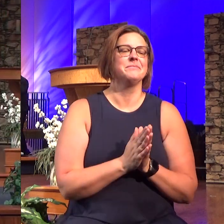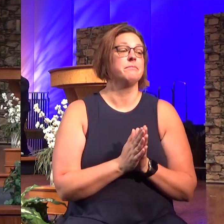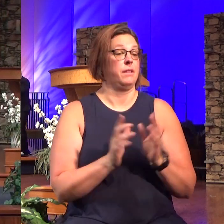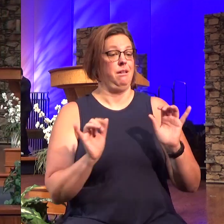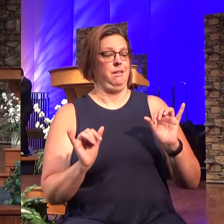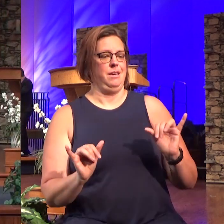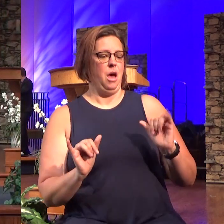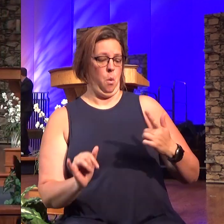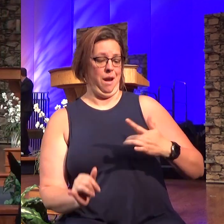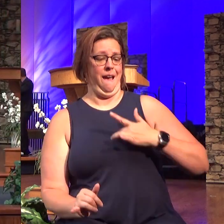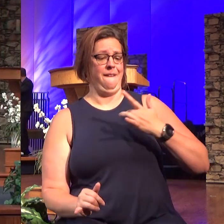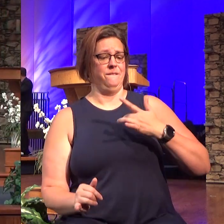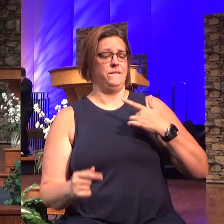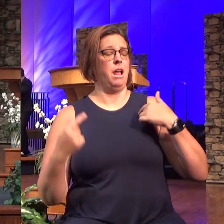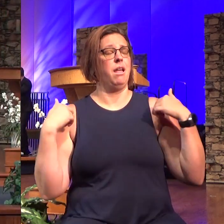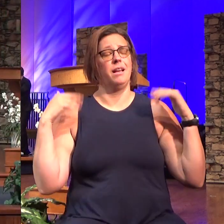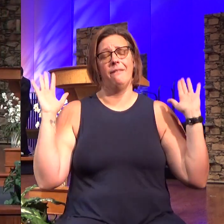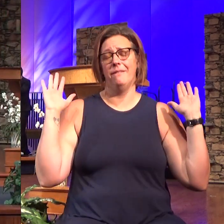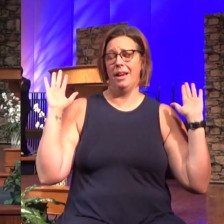feel like giving up,